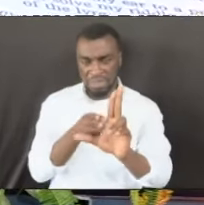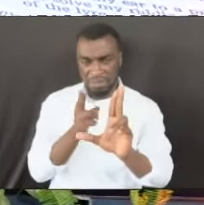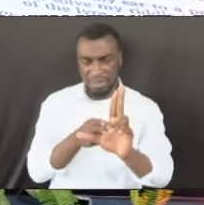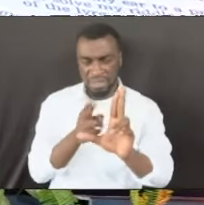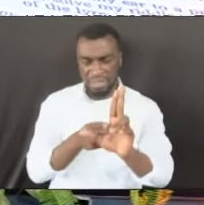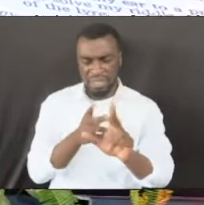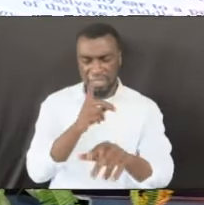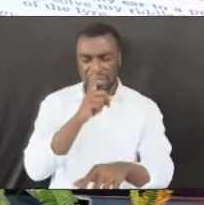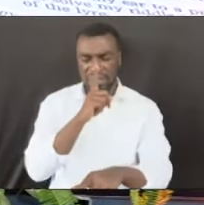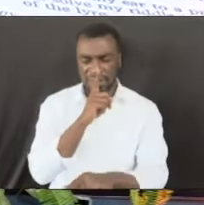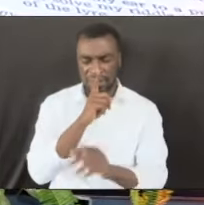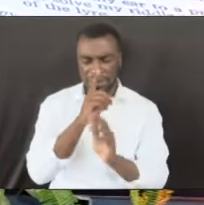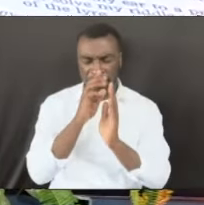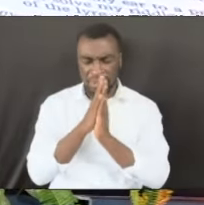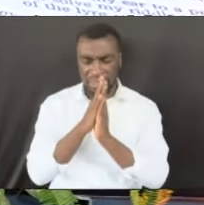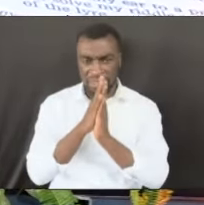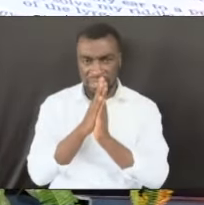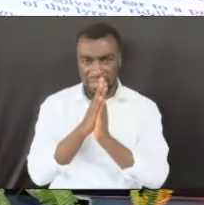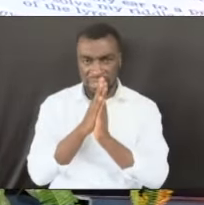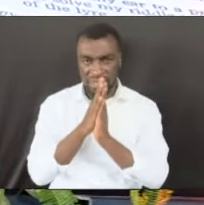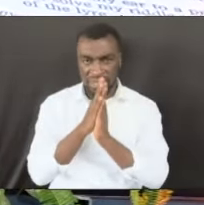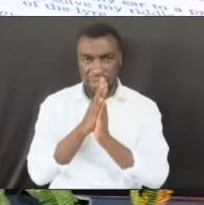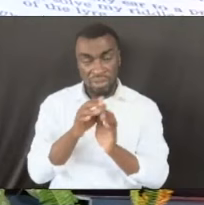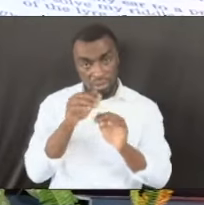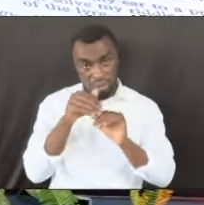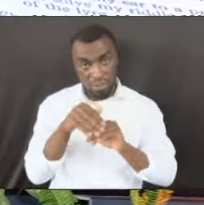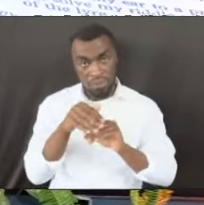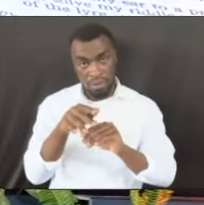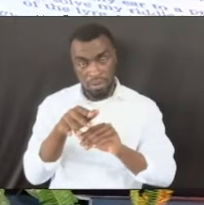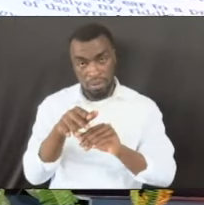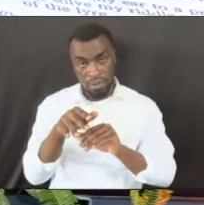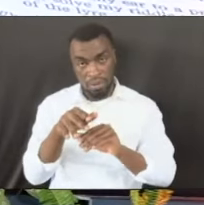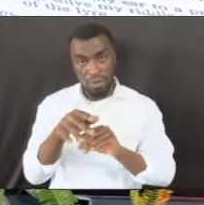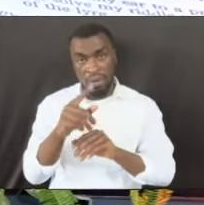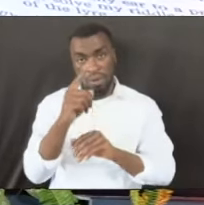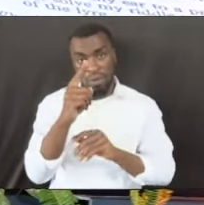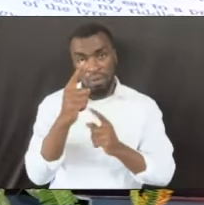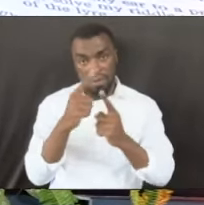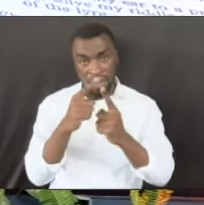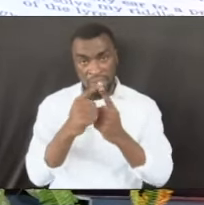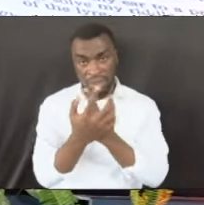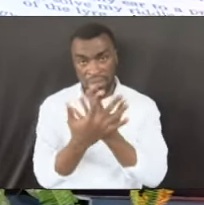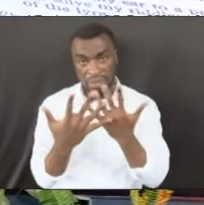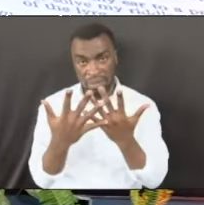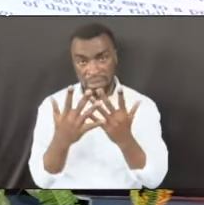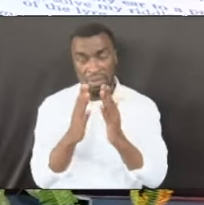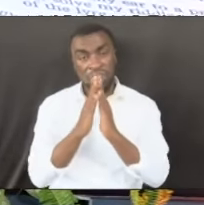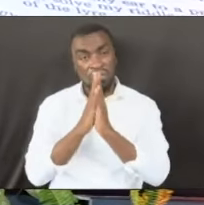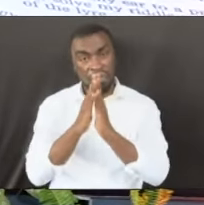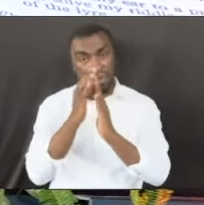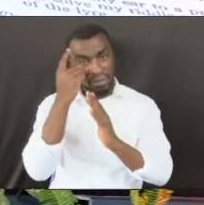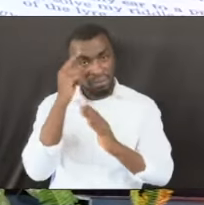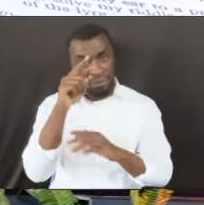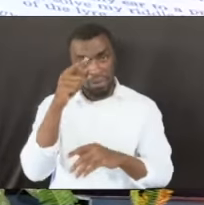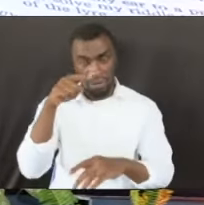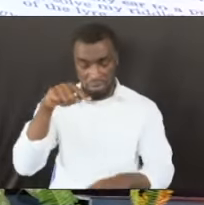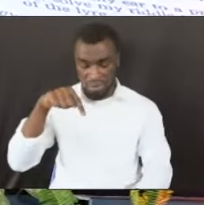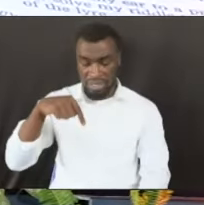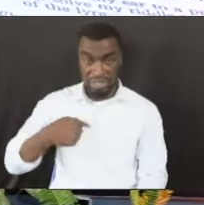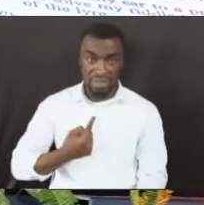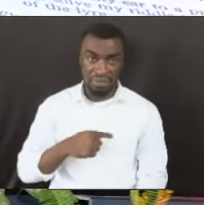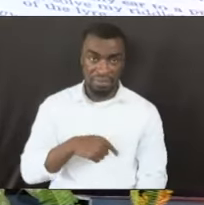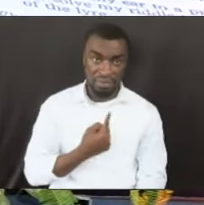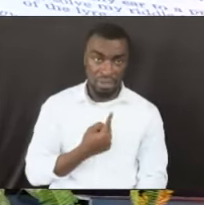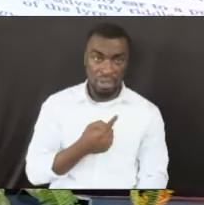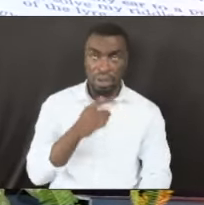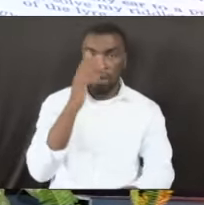Don't yet pray. I want to give you guidelines. First item, I want you to pray for yourself. Pray that God will open your